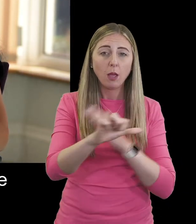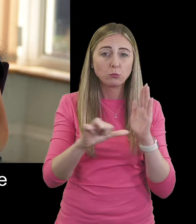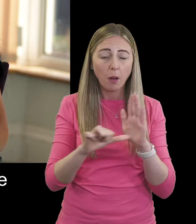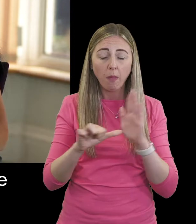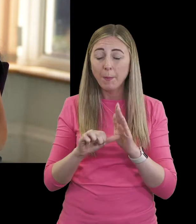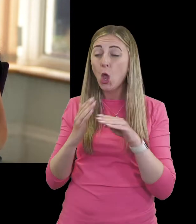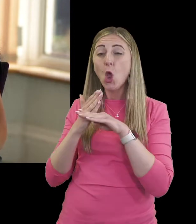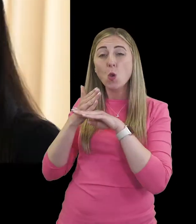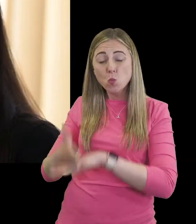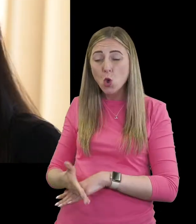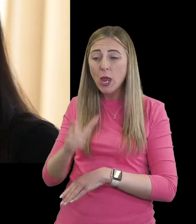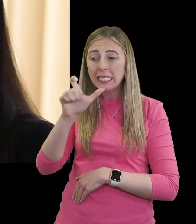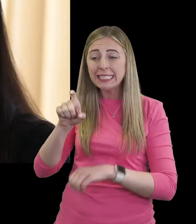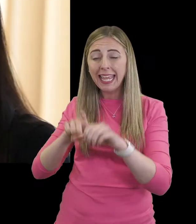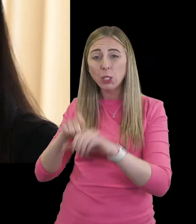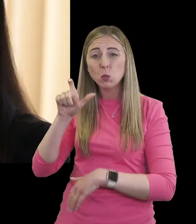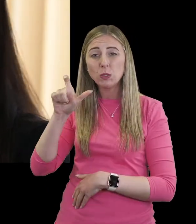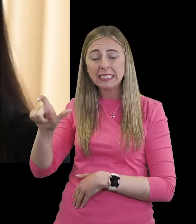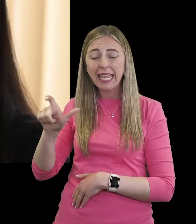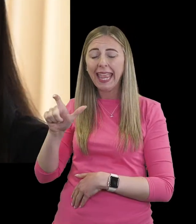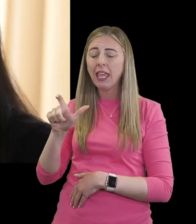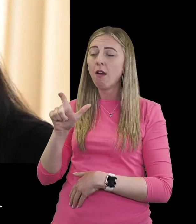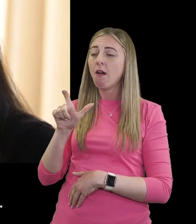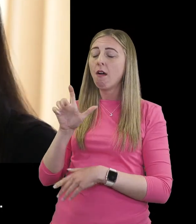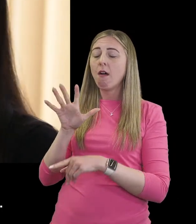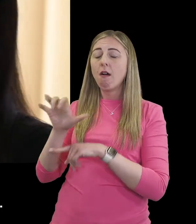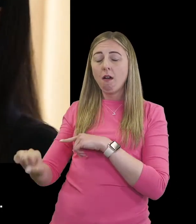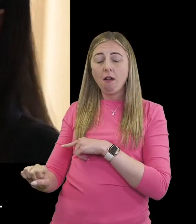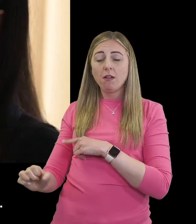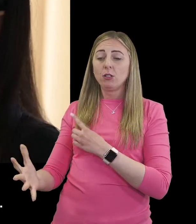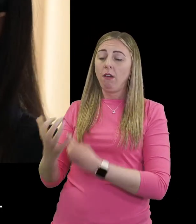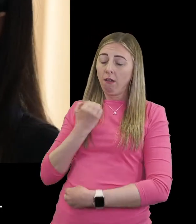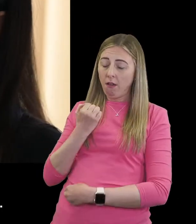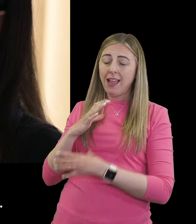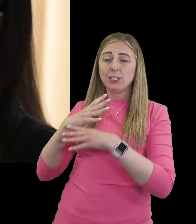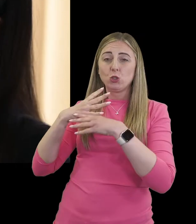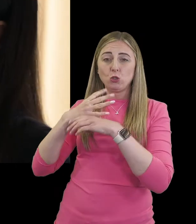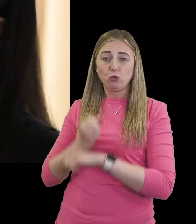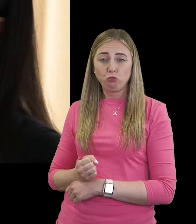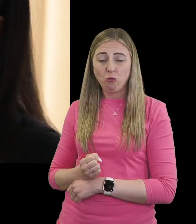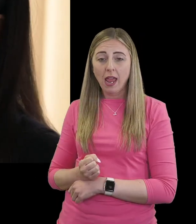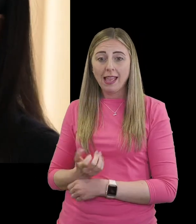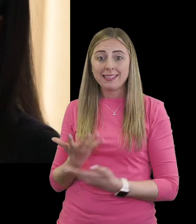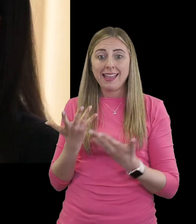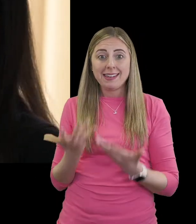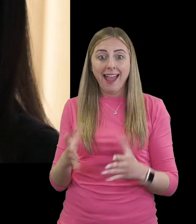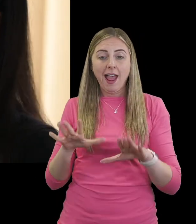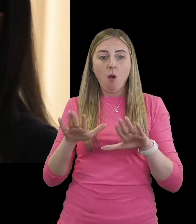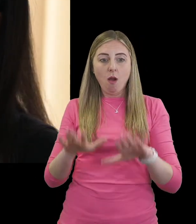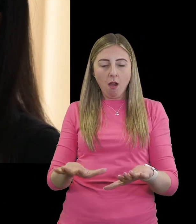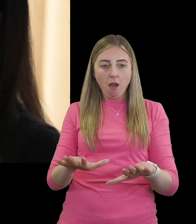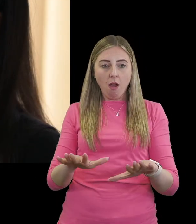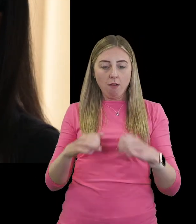things happening, became ongoing stress. There was just a prolonged period of stress. And when I reflect back now, thinking